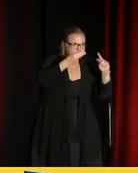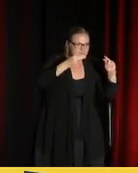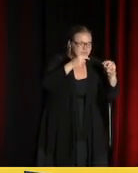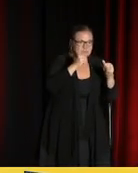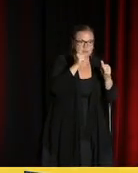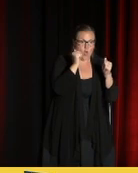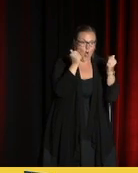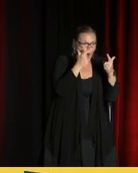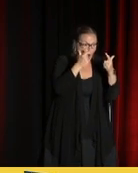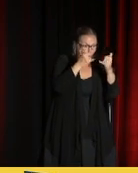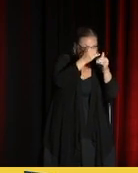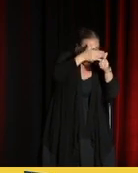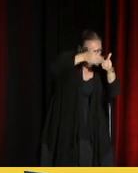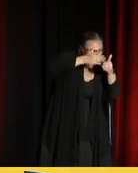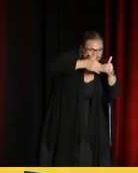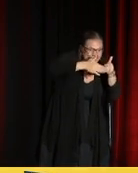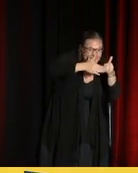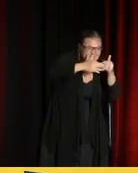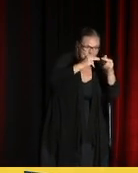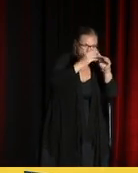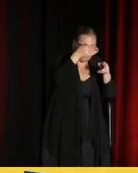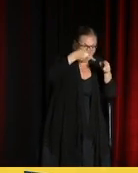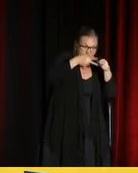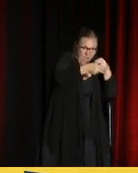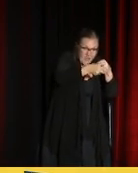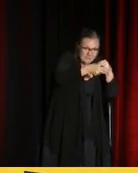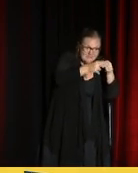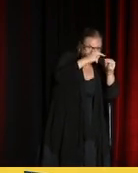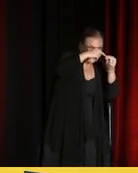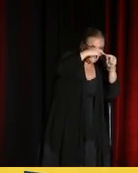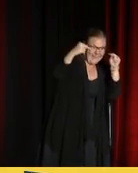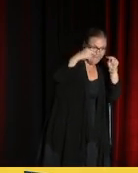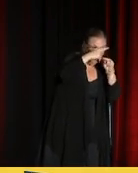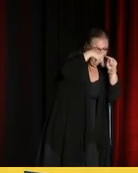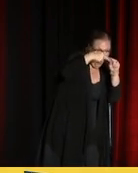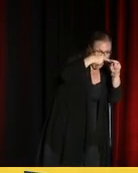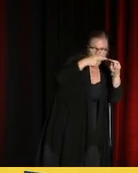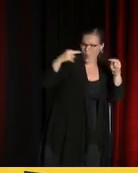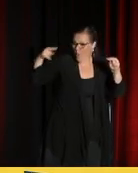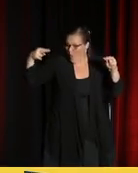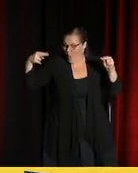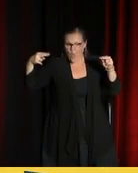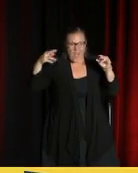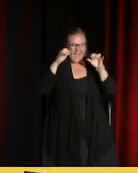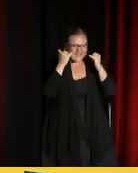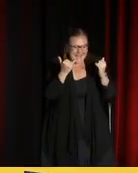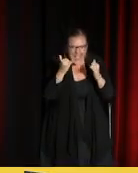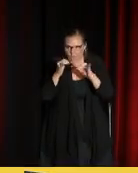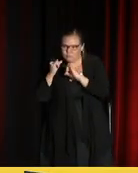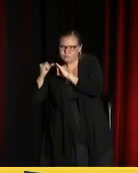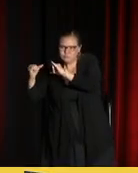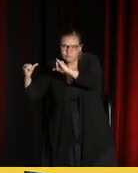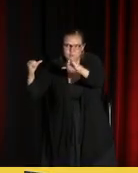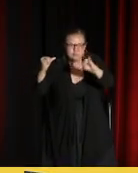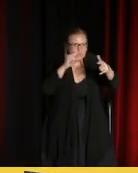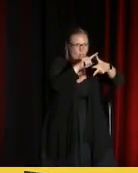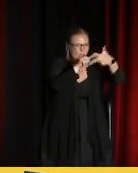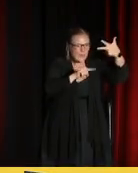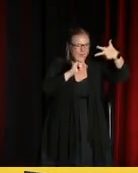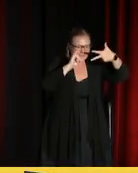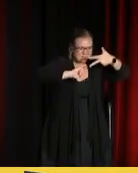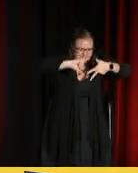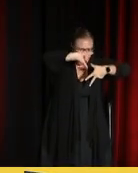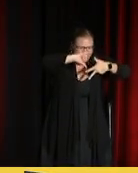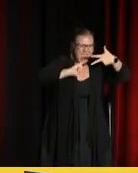been cut and bound with tape so they don't unravel. They're identical in every way. It would be hard to tell